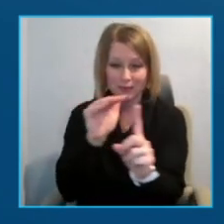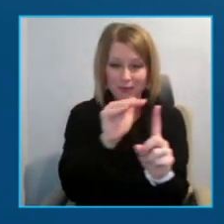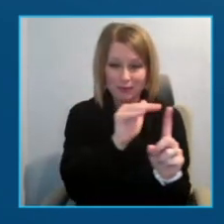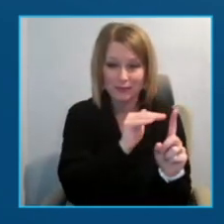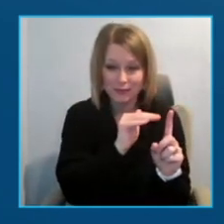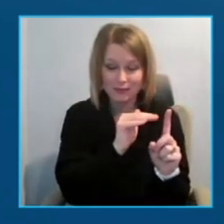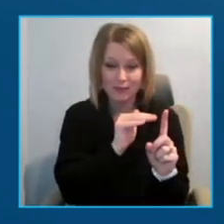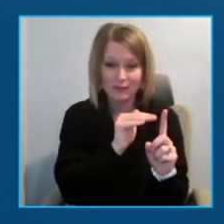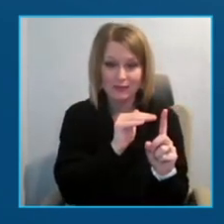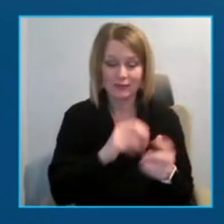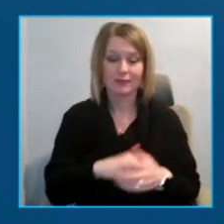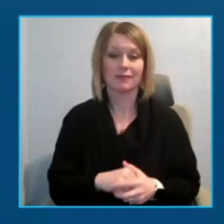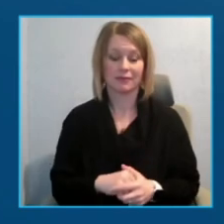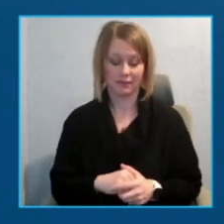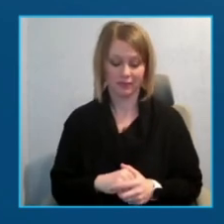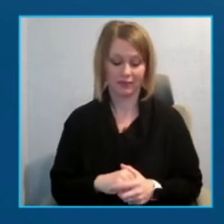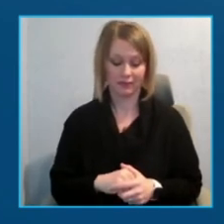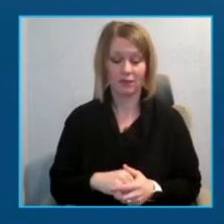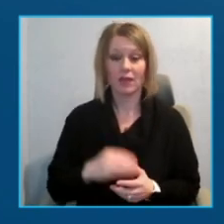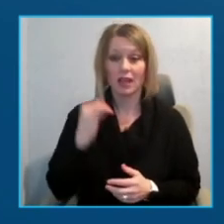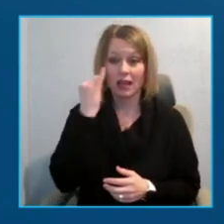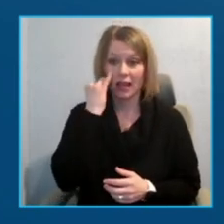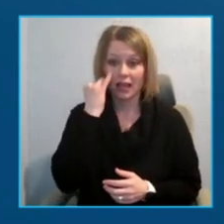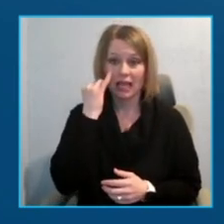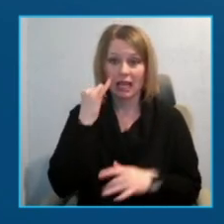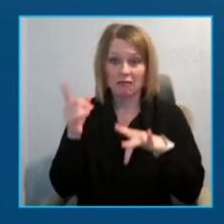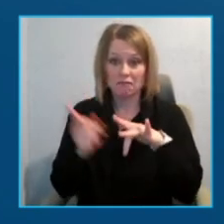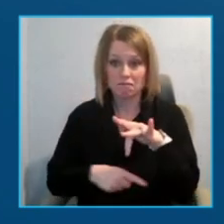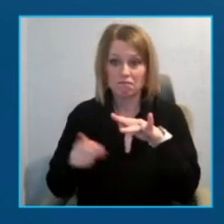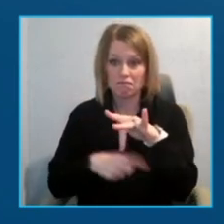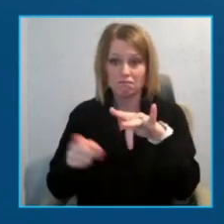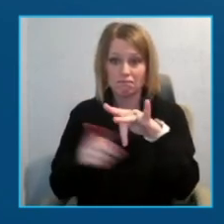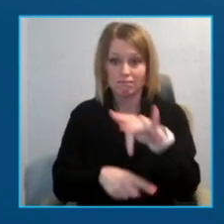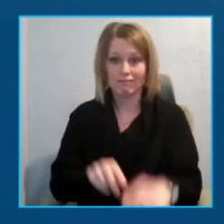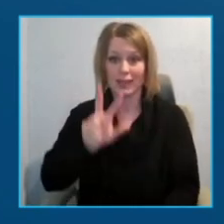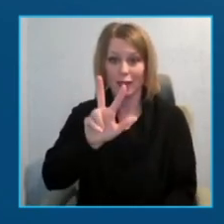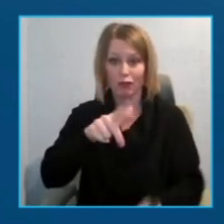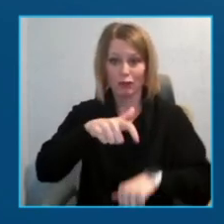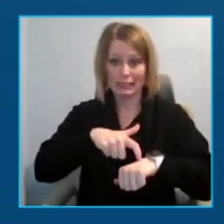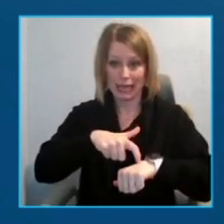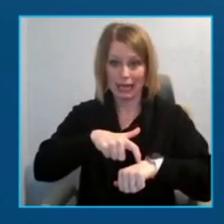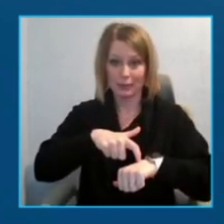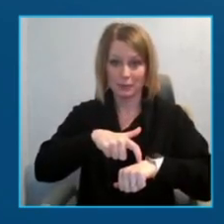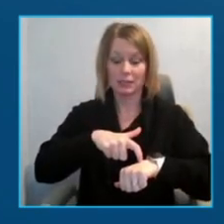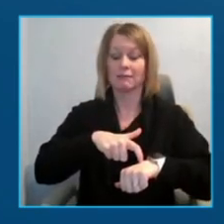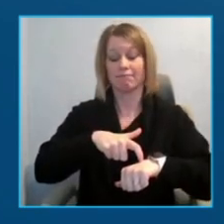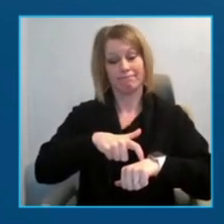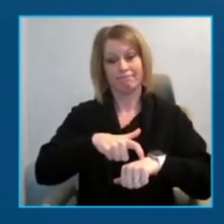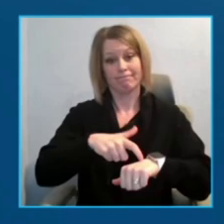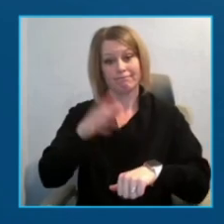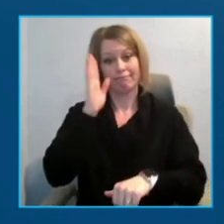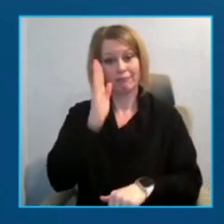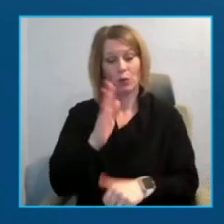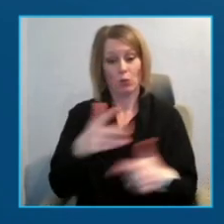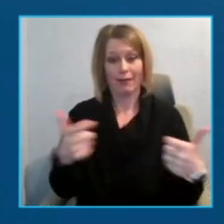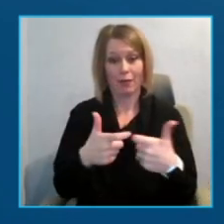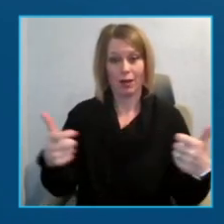members who miss three consecutive meetings are deemed to have resigned from the